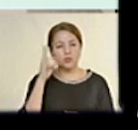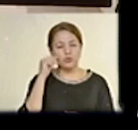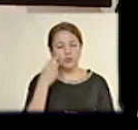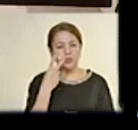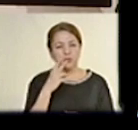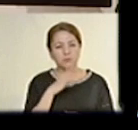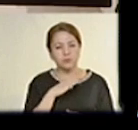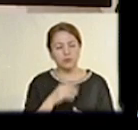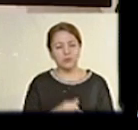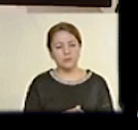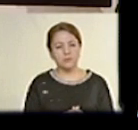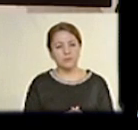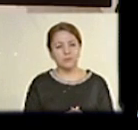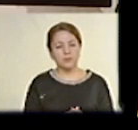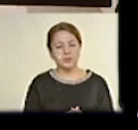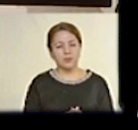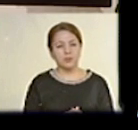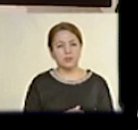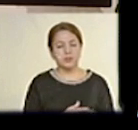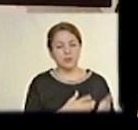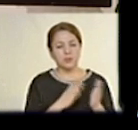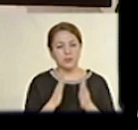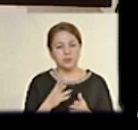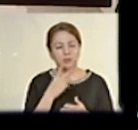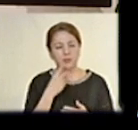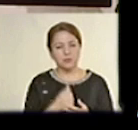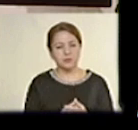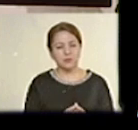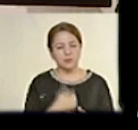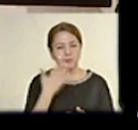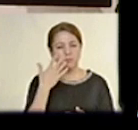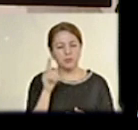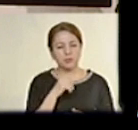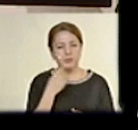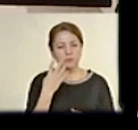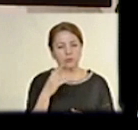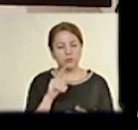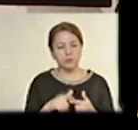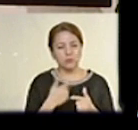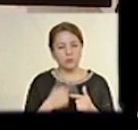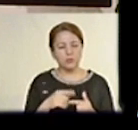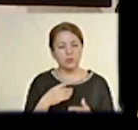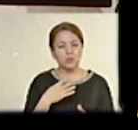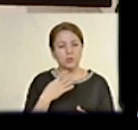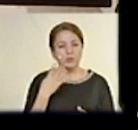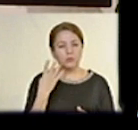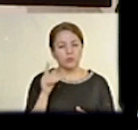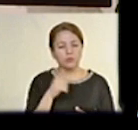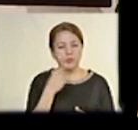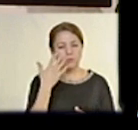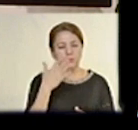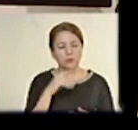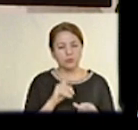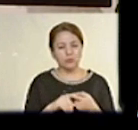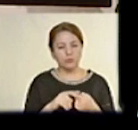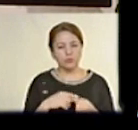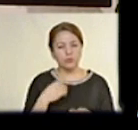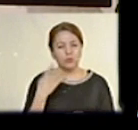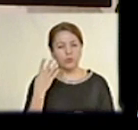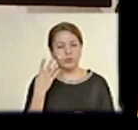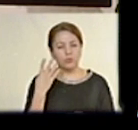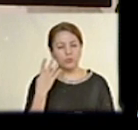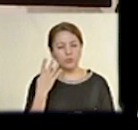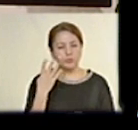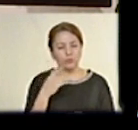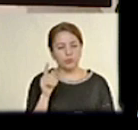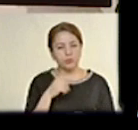bo'ldi. Endi esa navbatdagi 5 taqsim 4 yoki 4 dan 5 qo'shilgan 3 taqsim 4 yoki